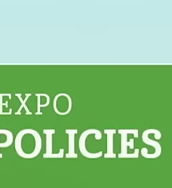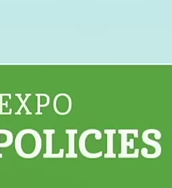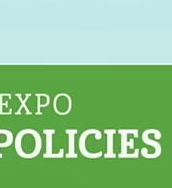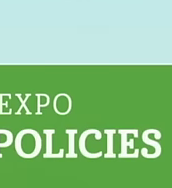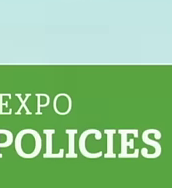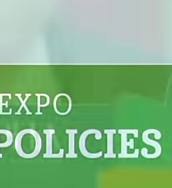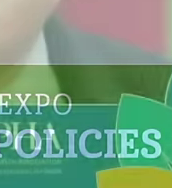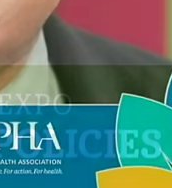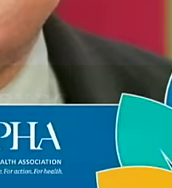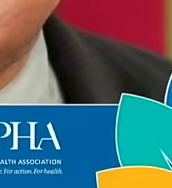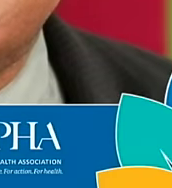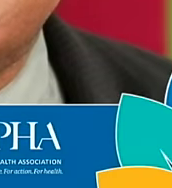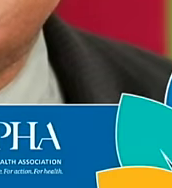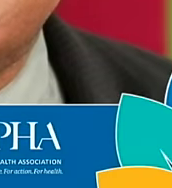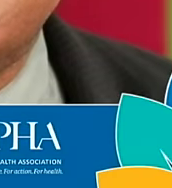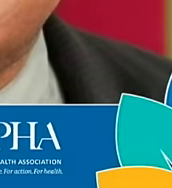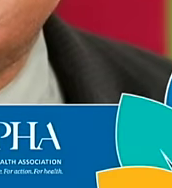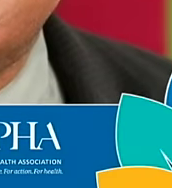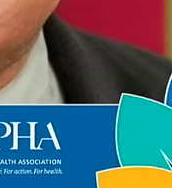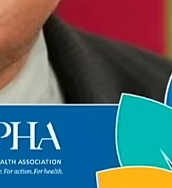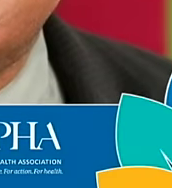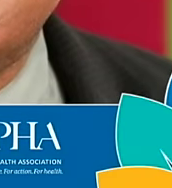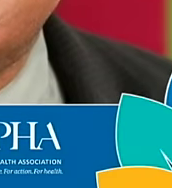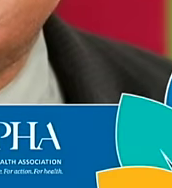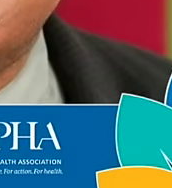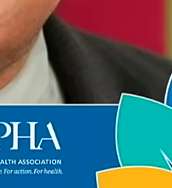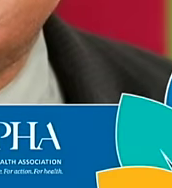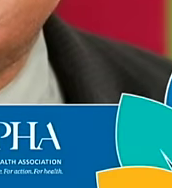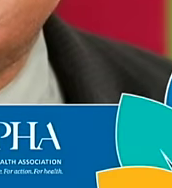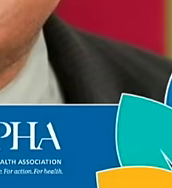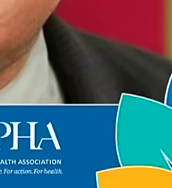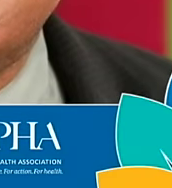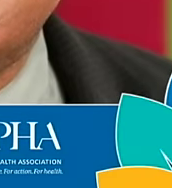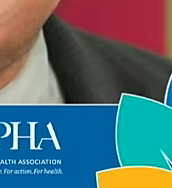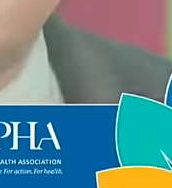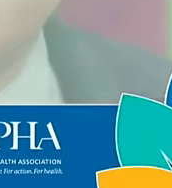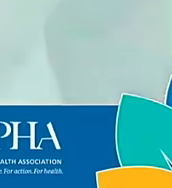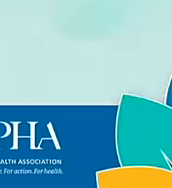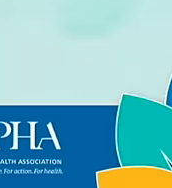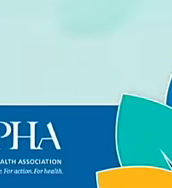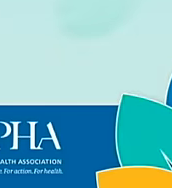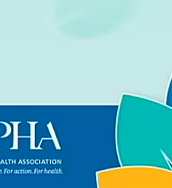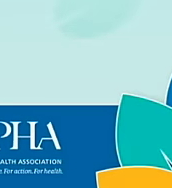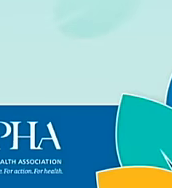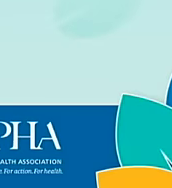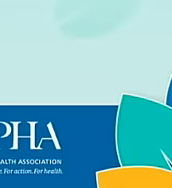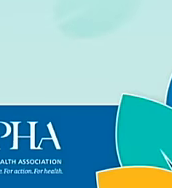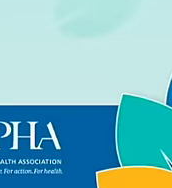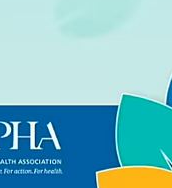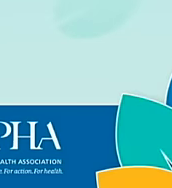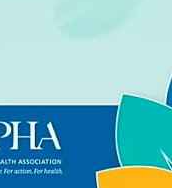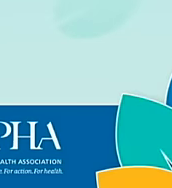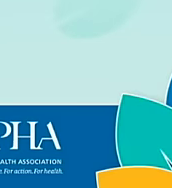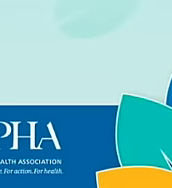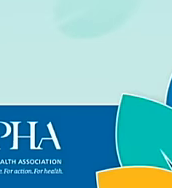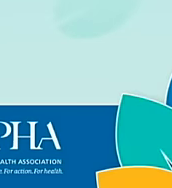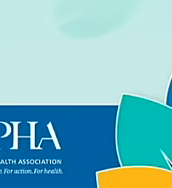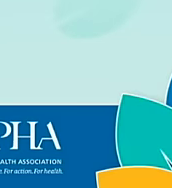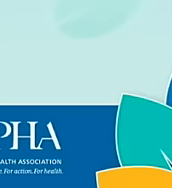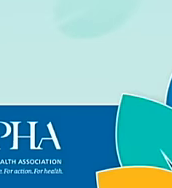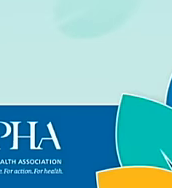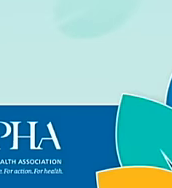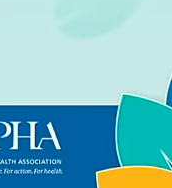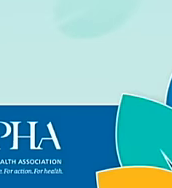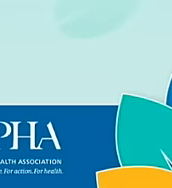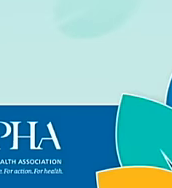Ladies and gentlemen, please welcome APHA Executive Director Dr. Georges Benjamin, U.S. Surgeon General Vivek Murthy, and Secretary,